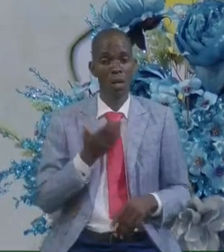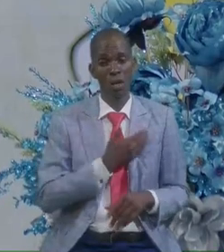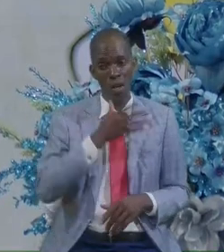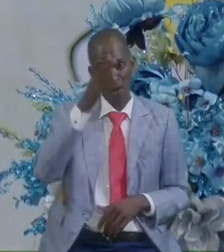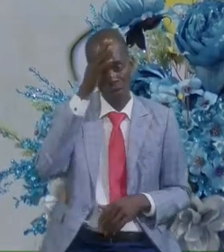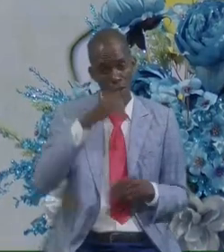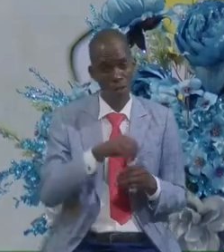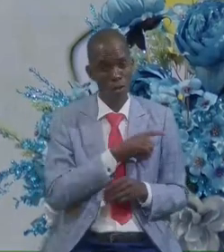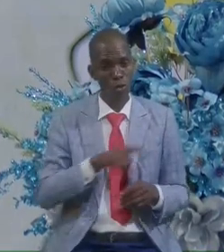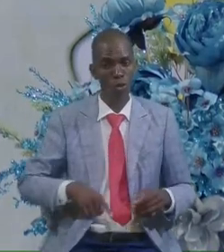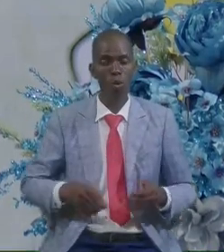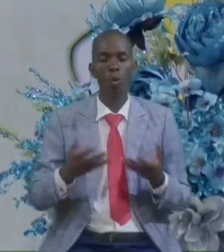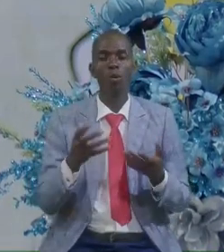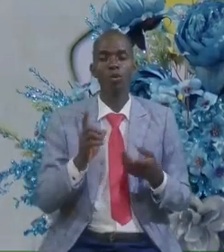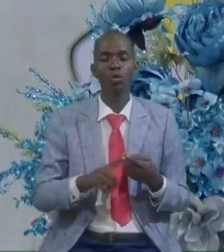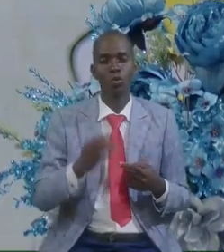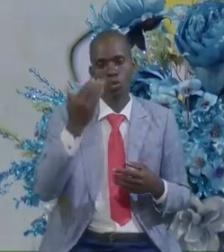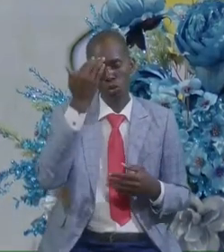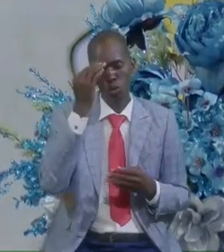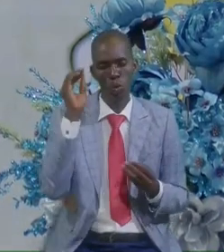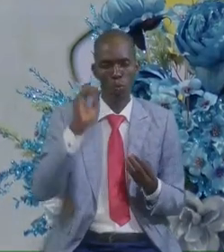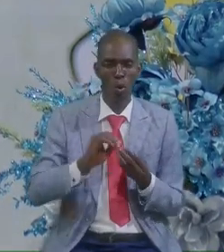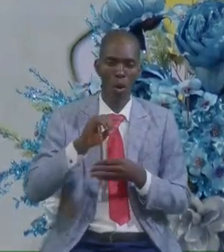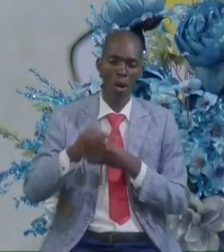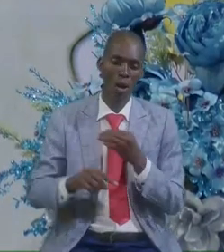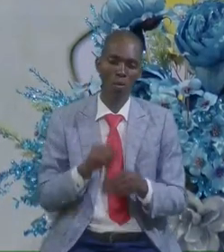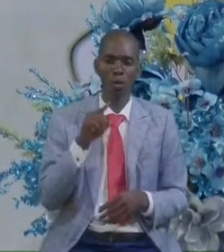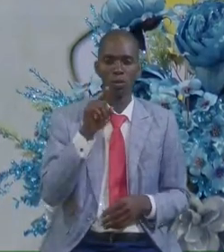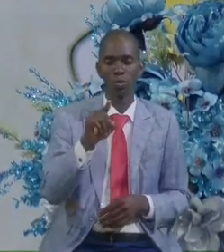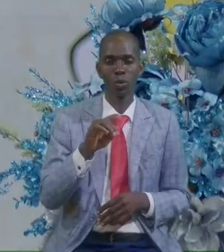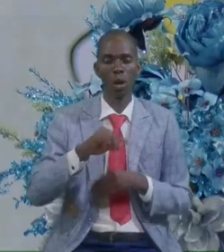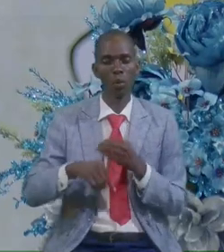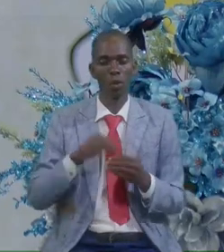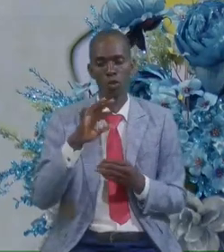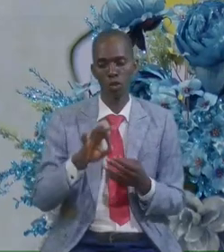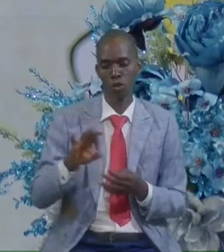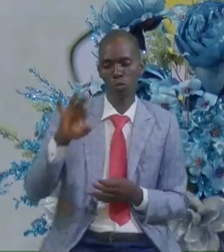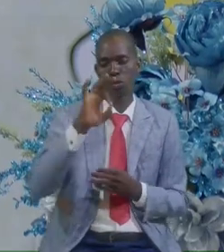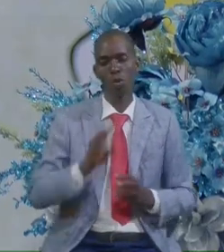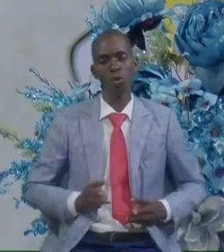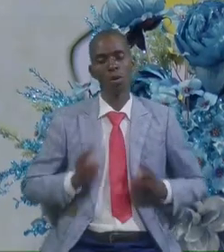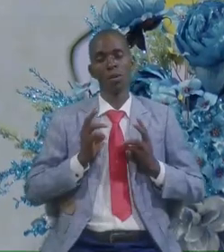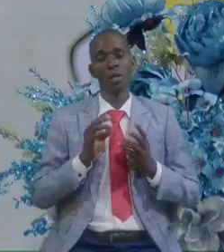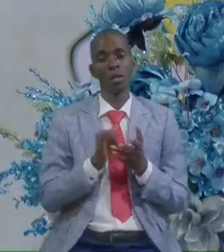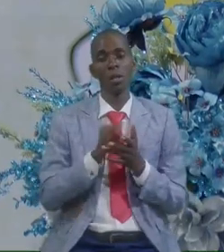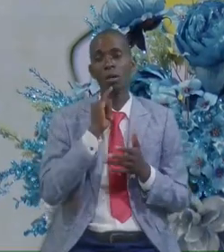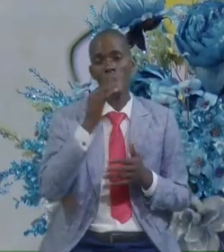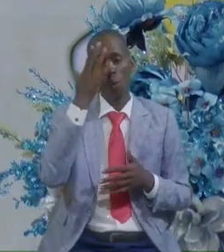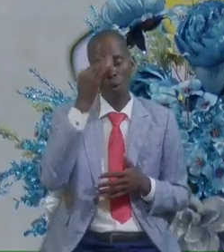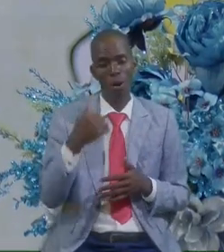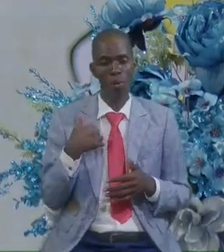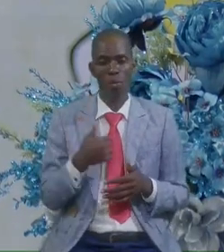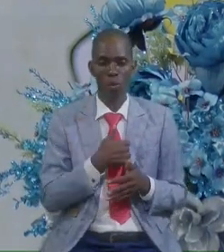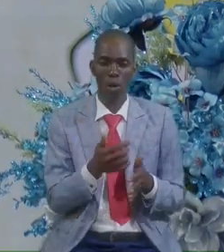your spiritual welfare. That's et why we're asking for the information. Pasteur, so you supply the information, then put